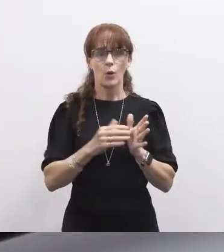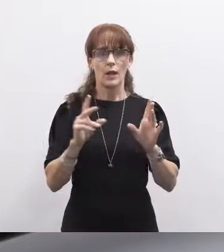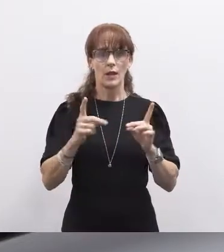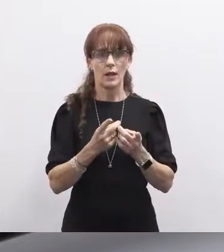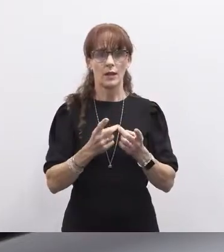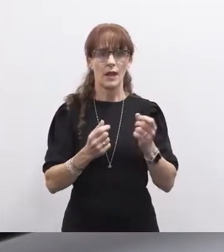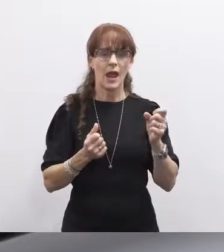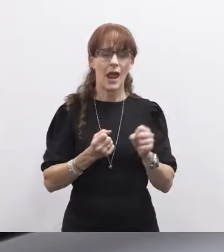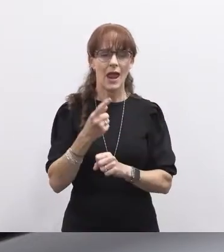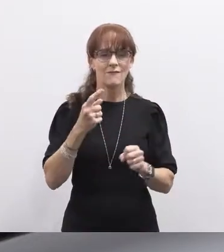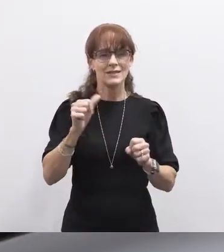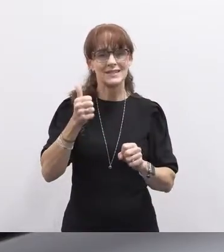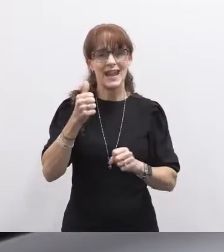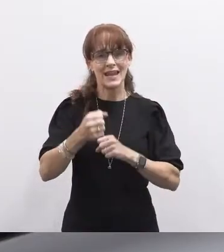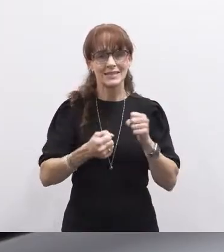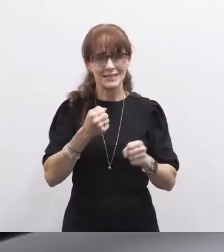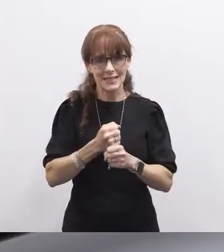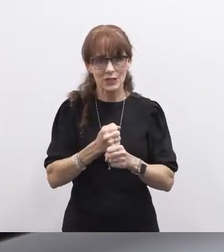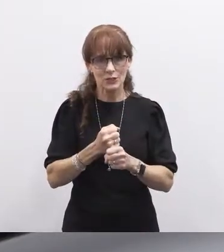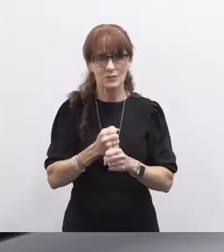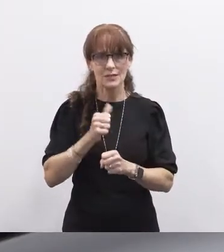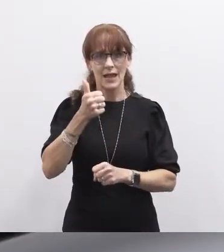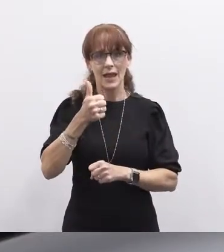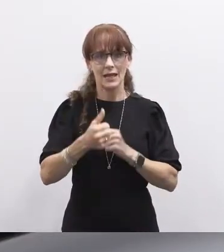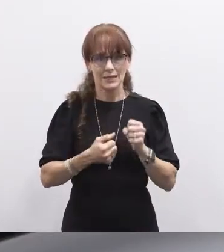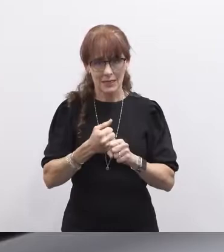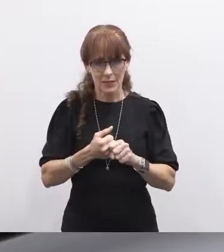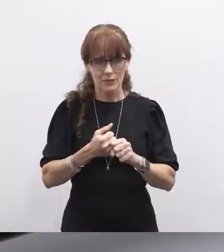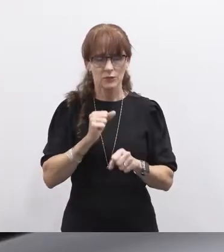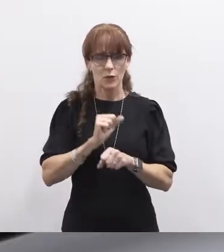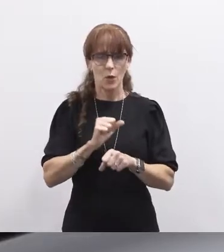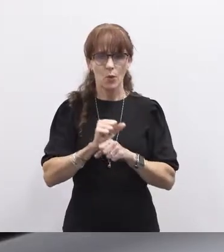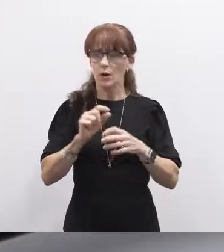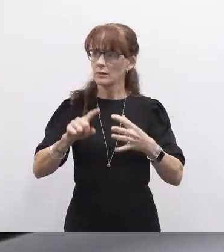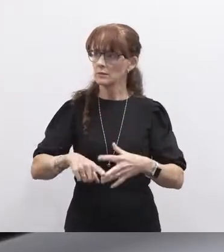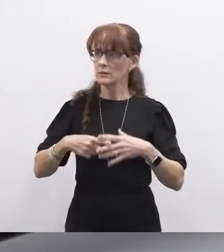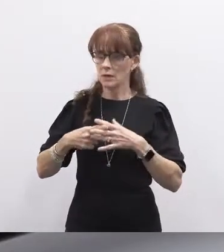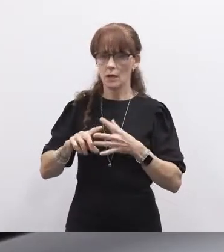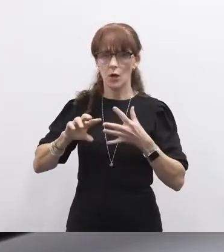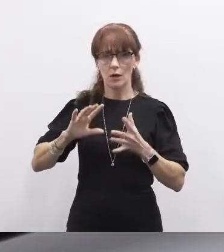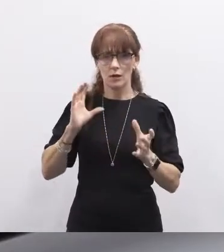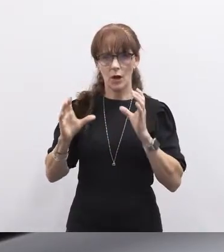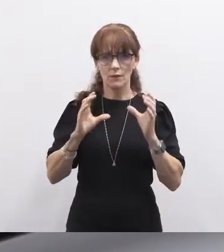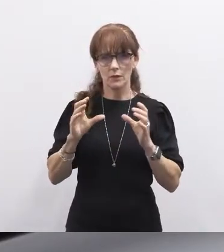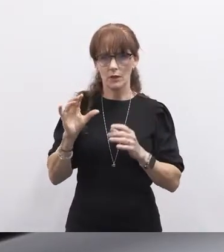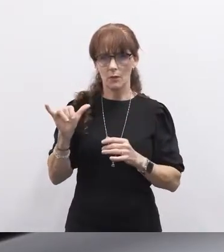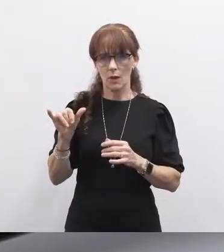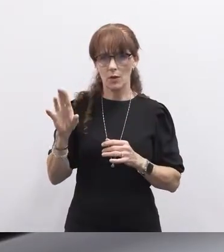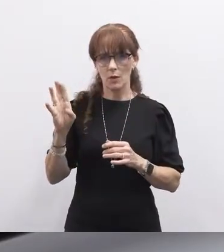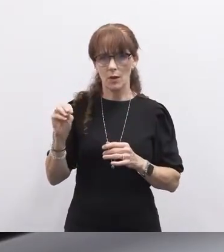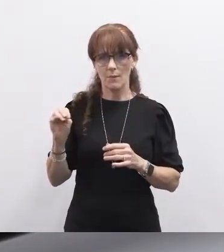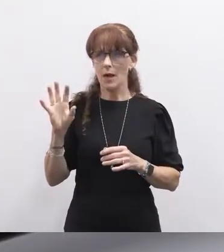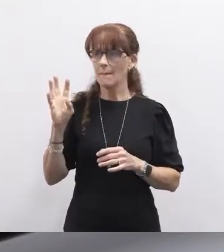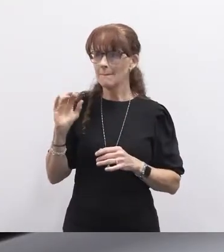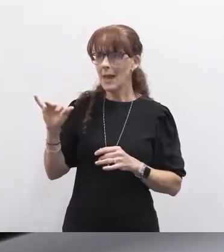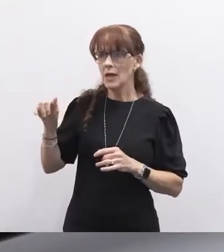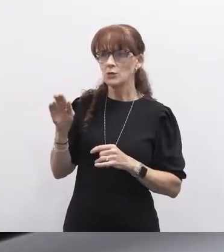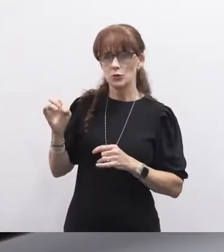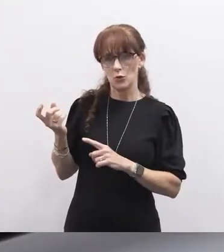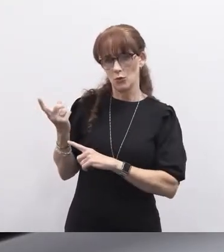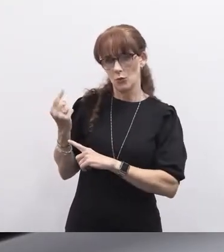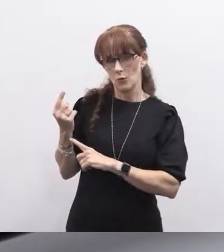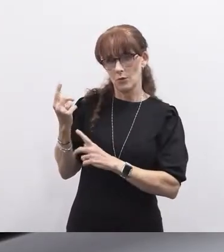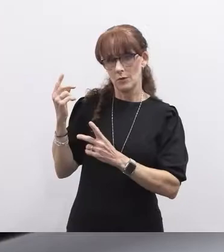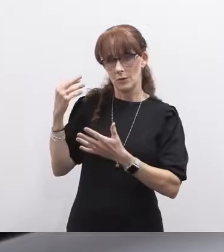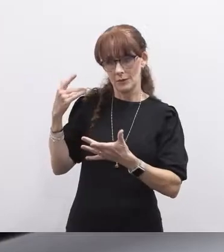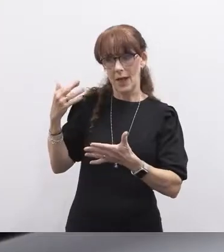every 10 years. And so the work that has gone on starting, I remember an early conversation with Yumi probably back in May or June about what was